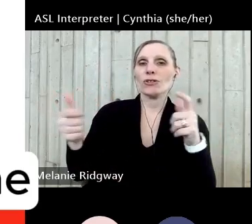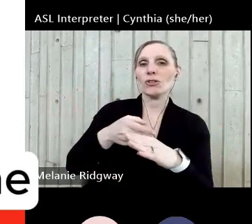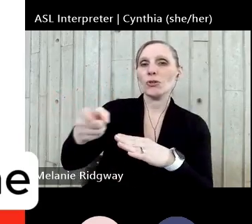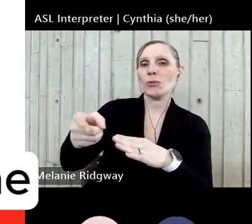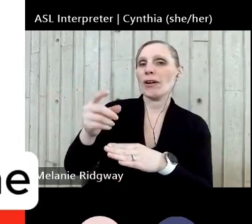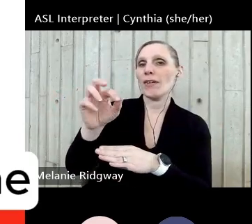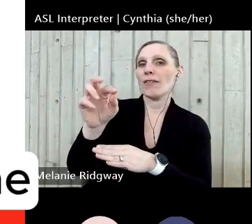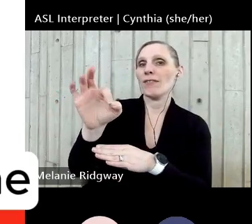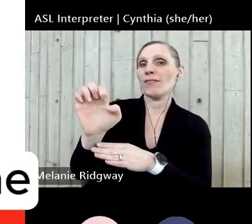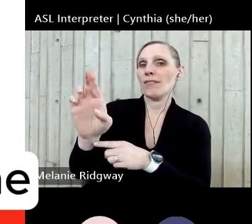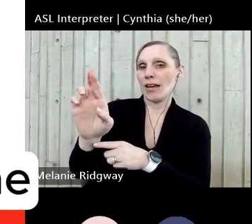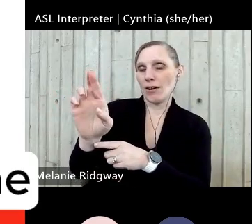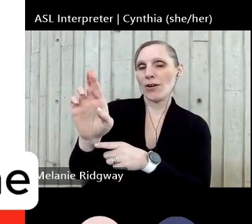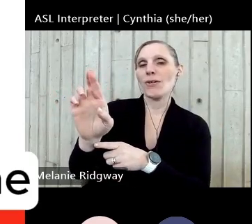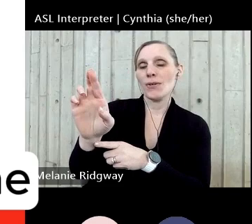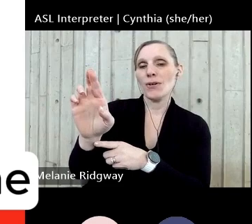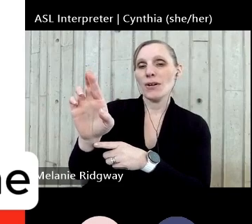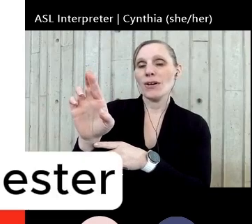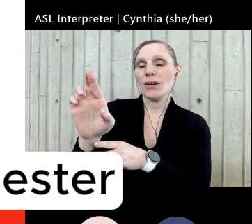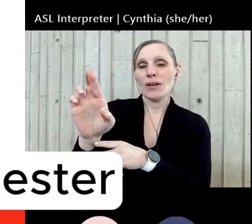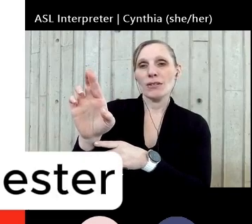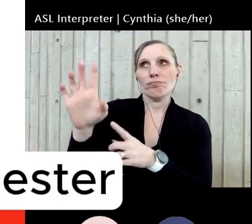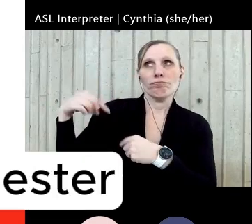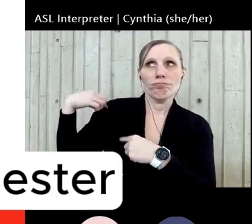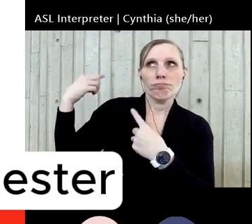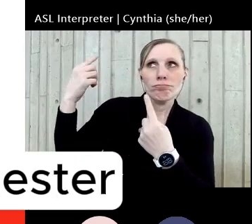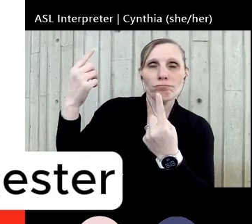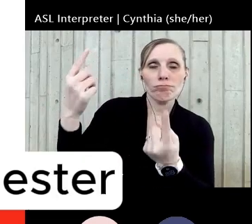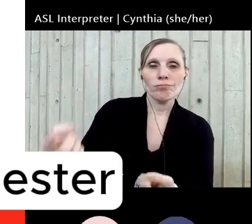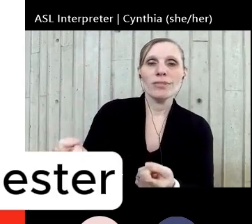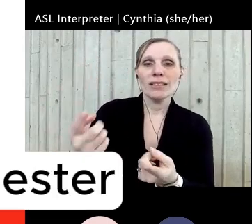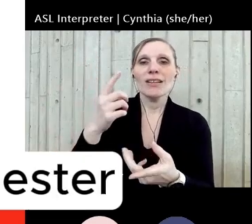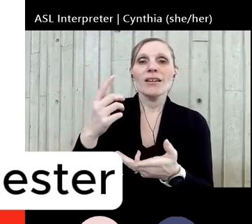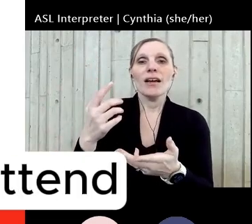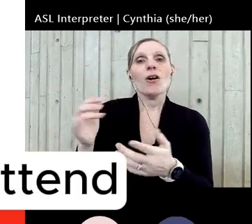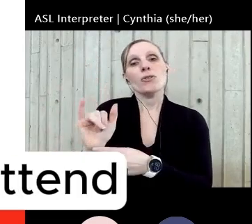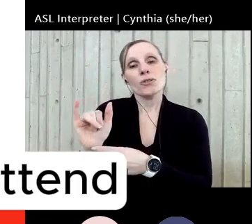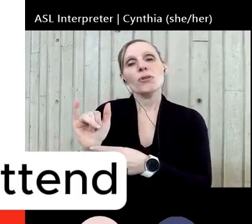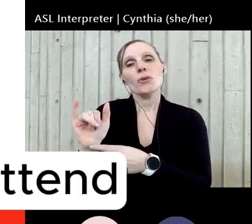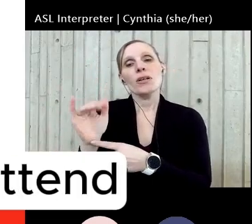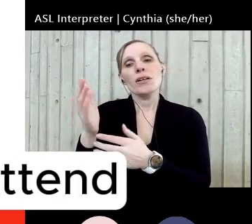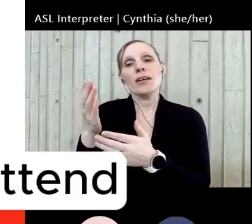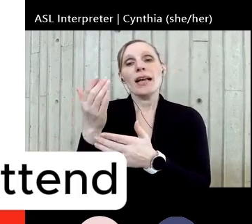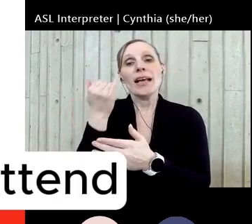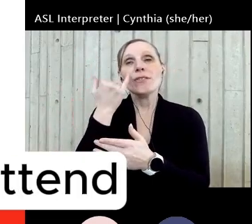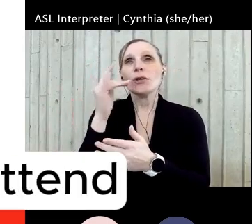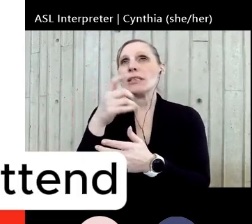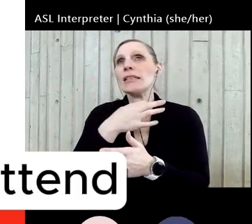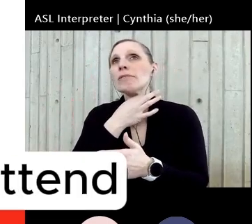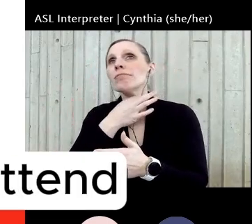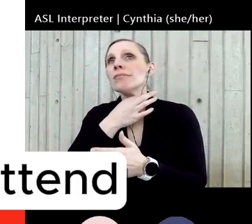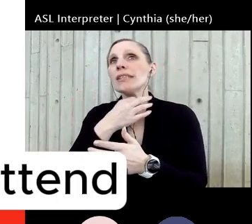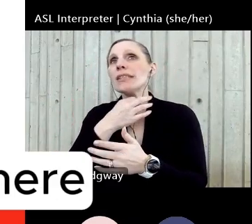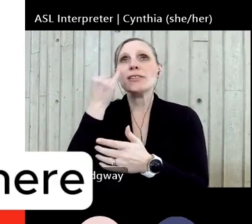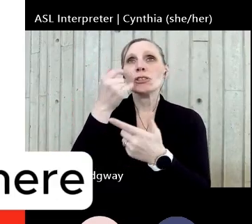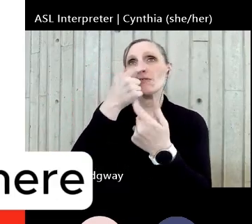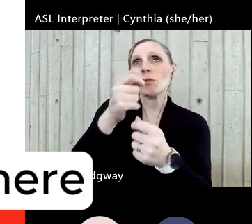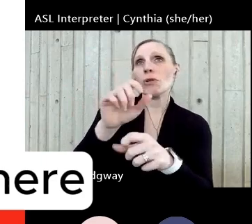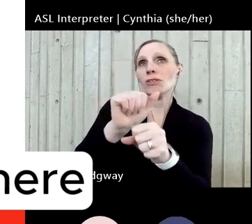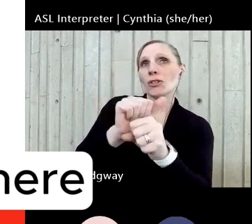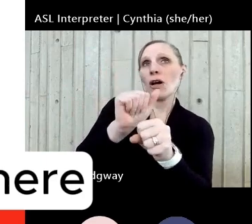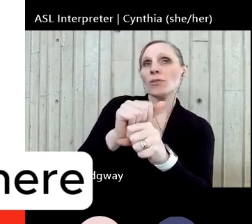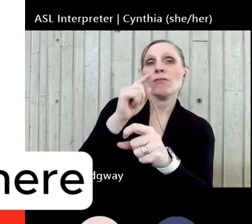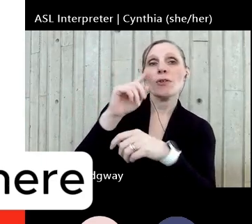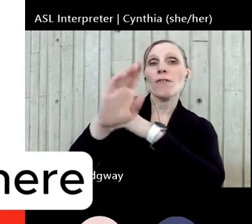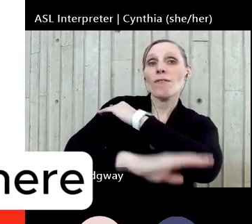there is still time to see some of the jobs that are being offered for the fall semester for anybody who was maybe not able to attend. So I've popped